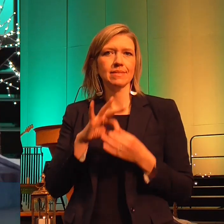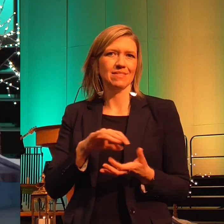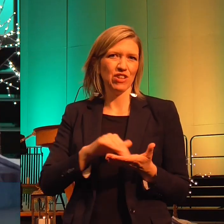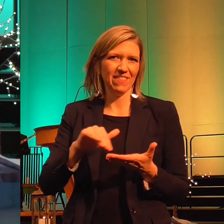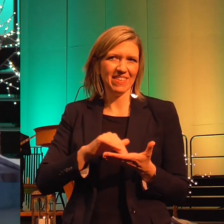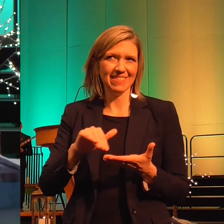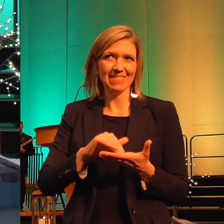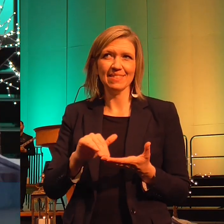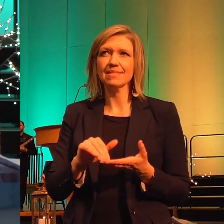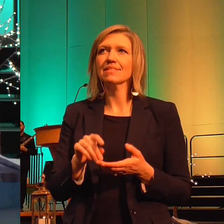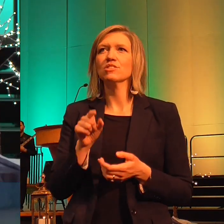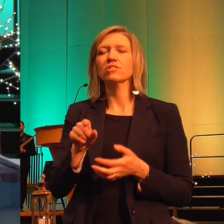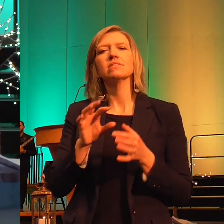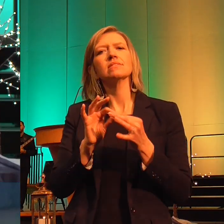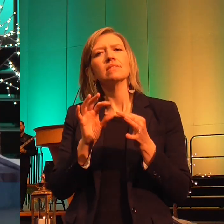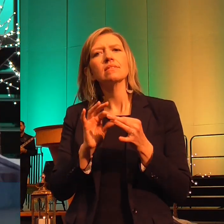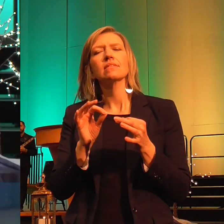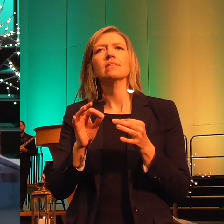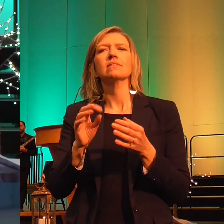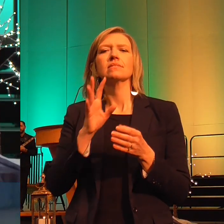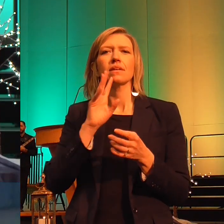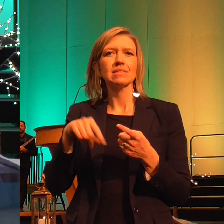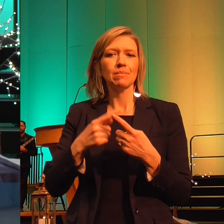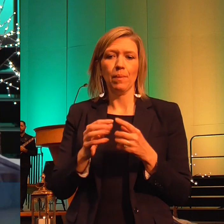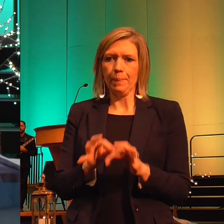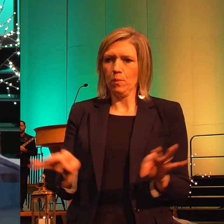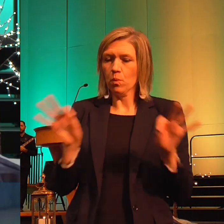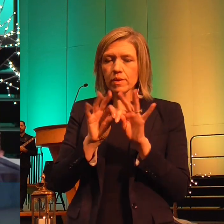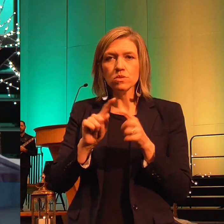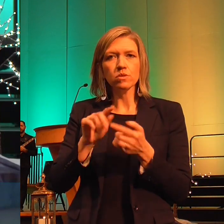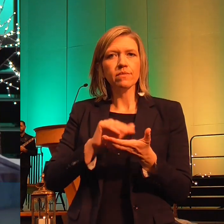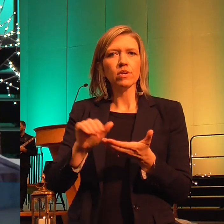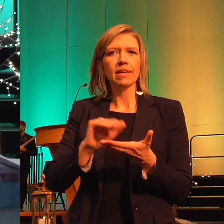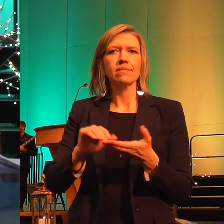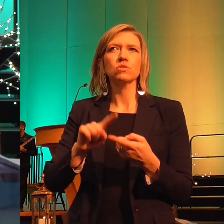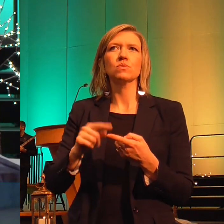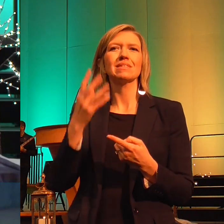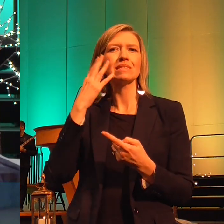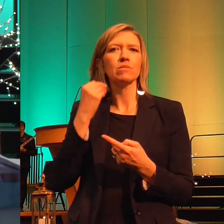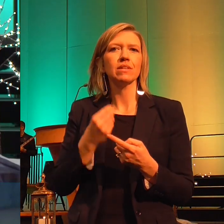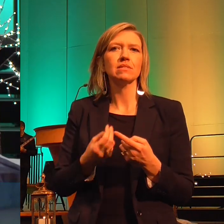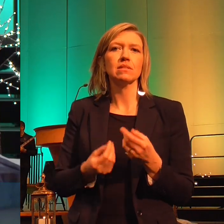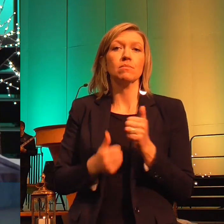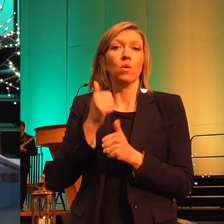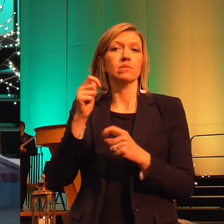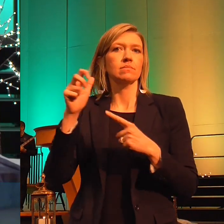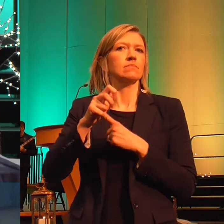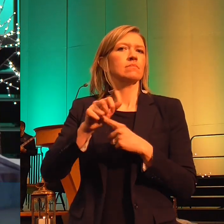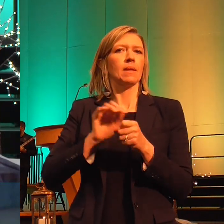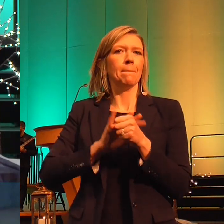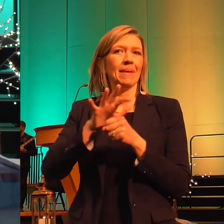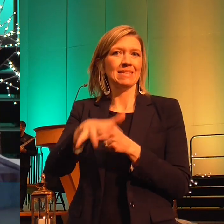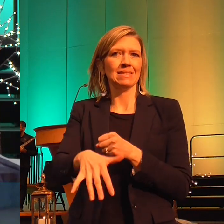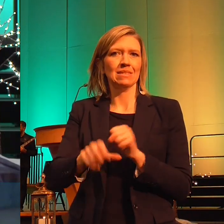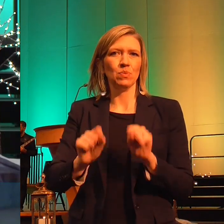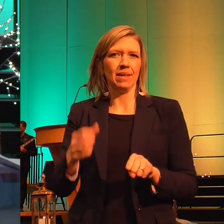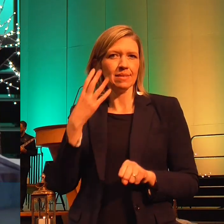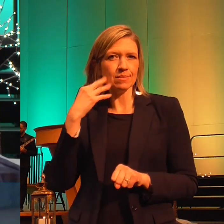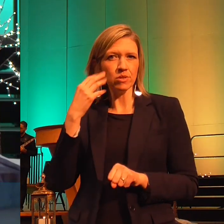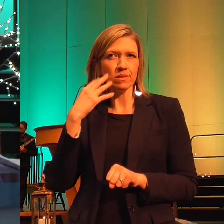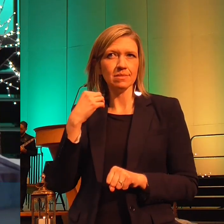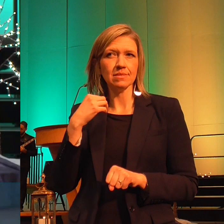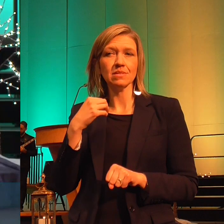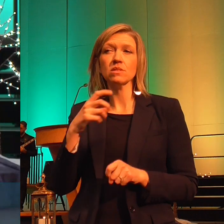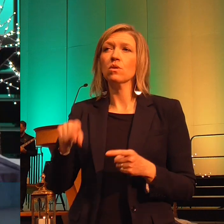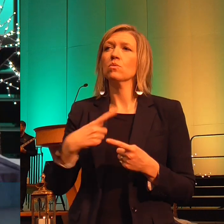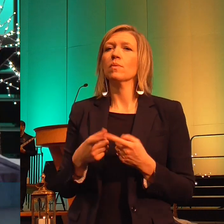how important it is to forgive in order to experience the greatest abundance that we can possibly experience. And so as the